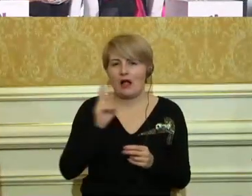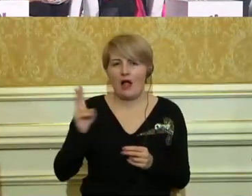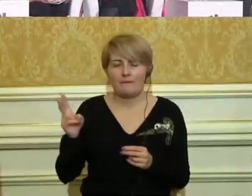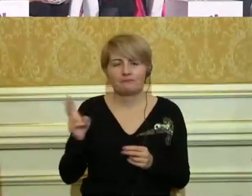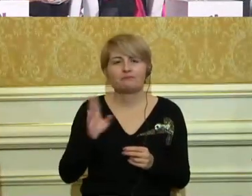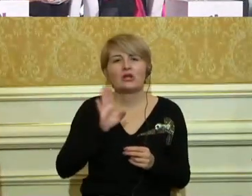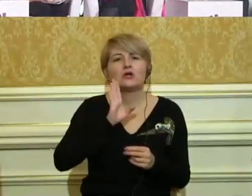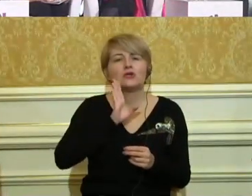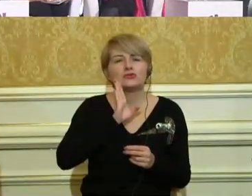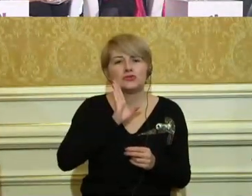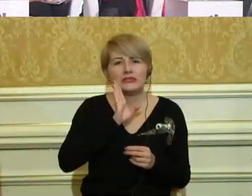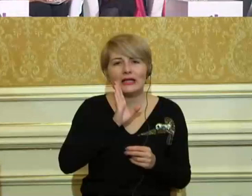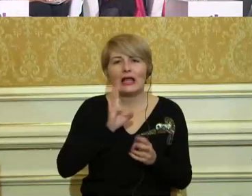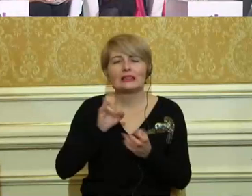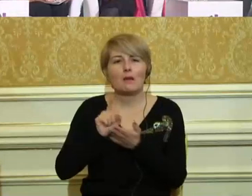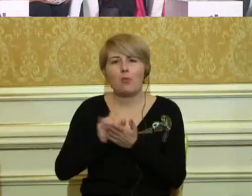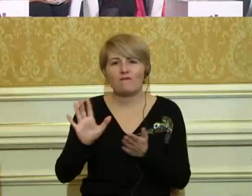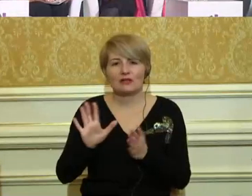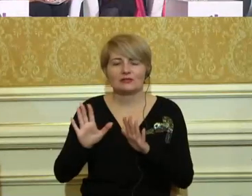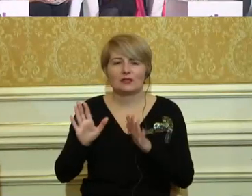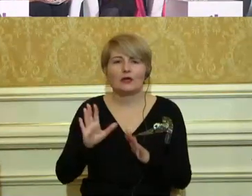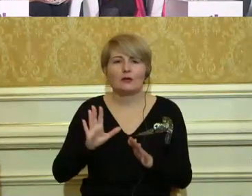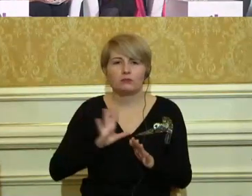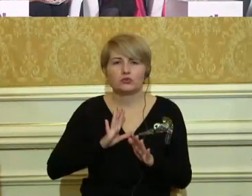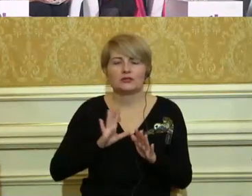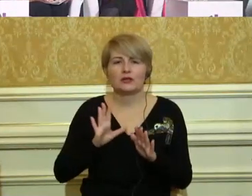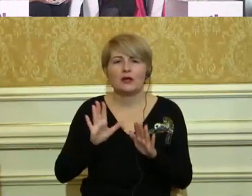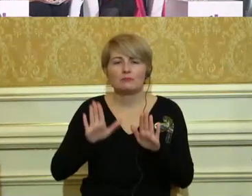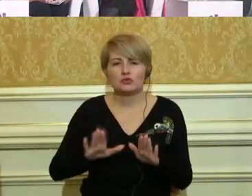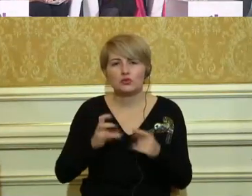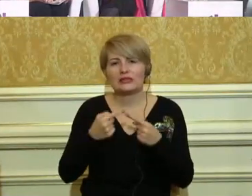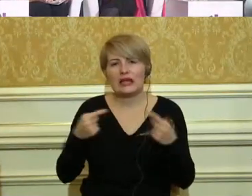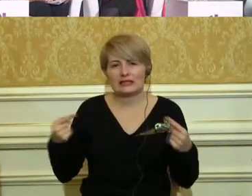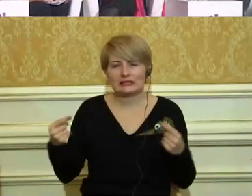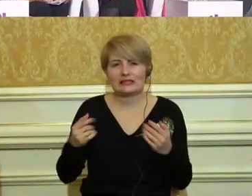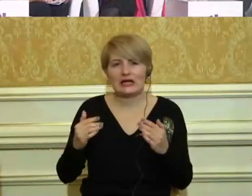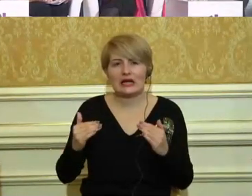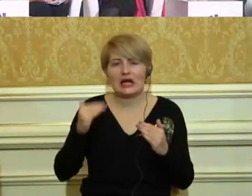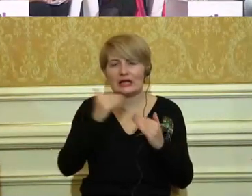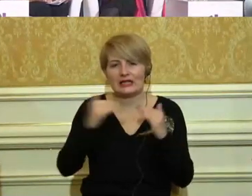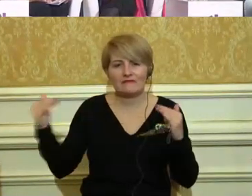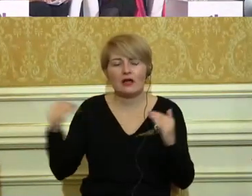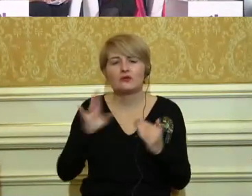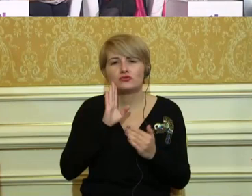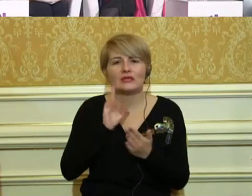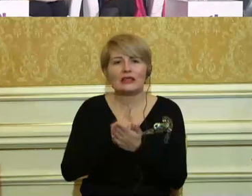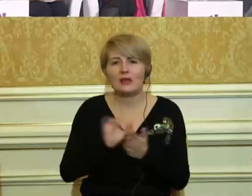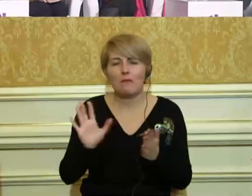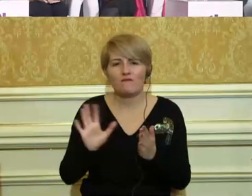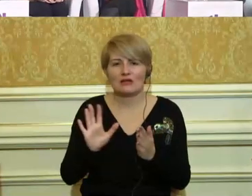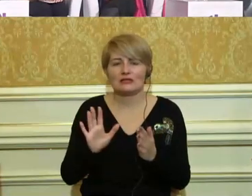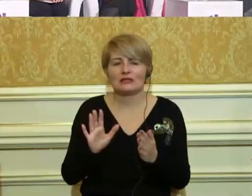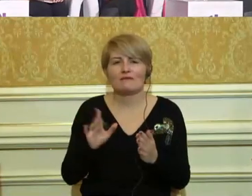only to take care of families, of children, of